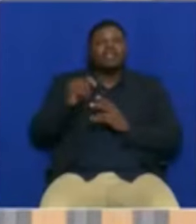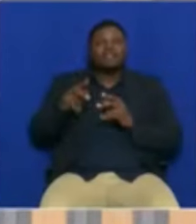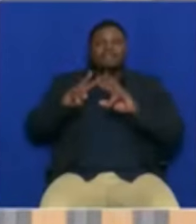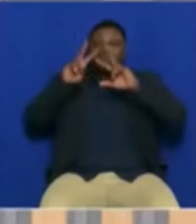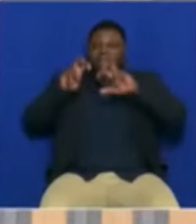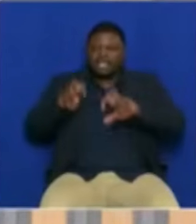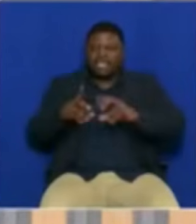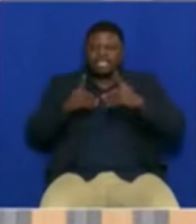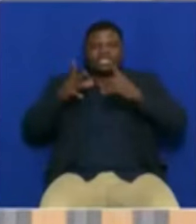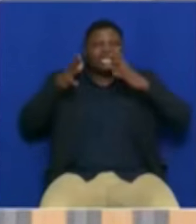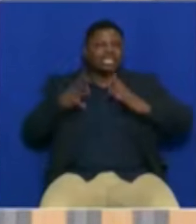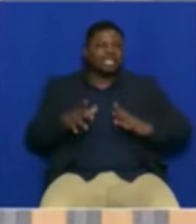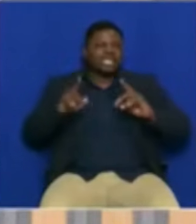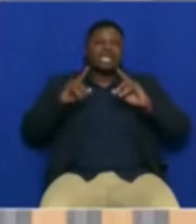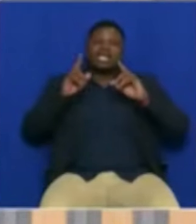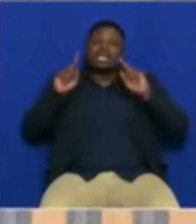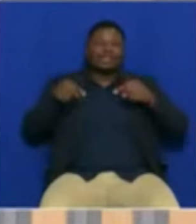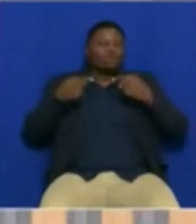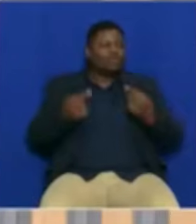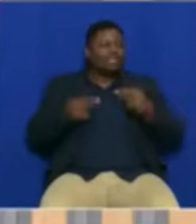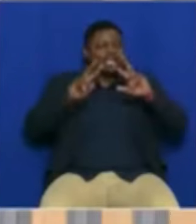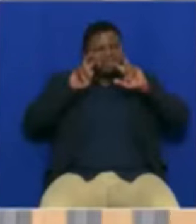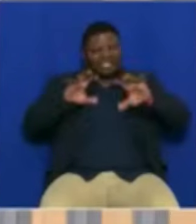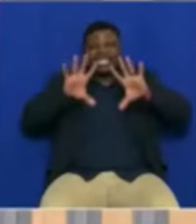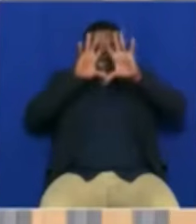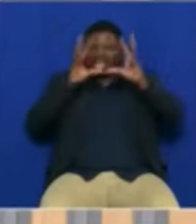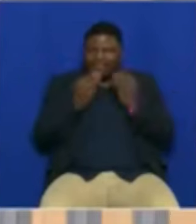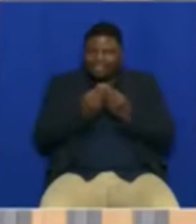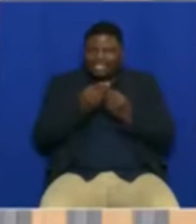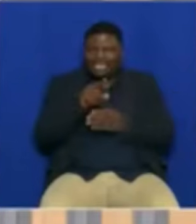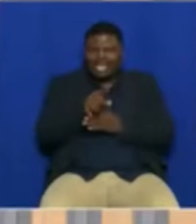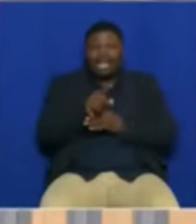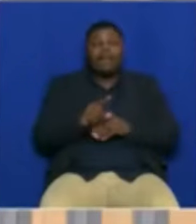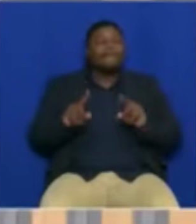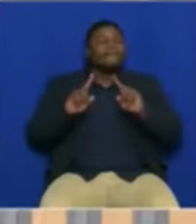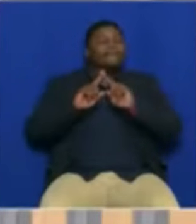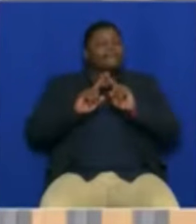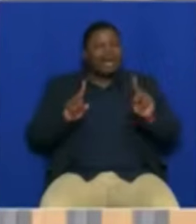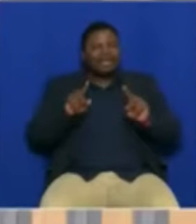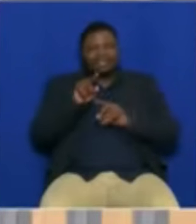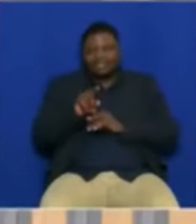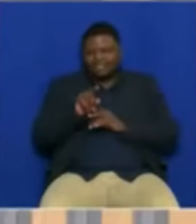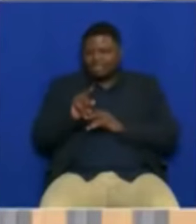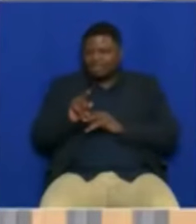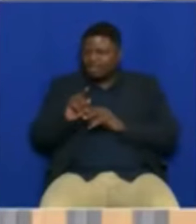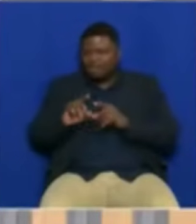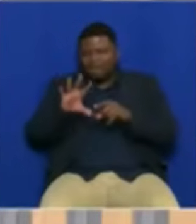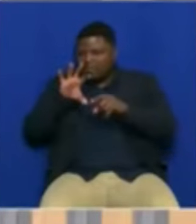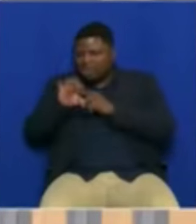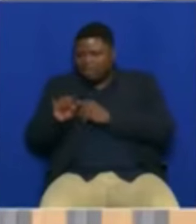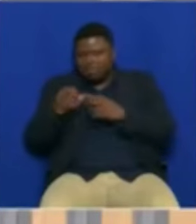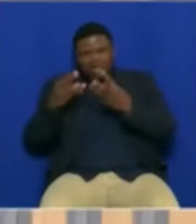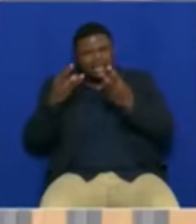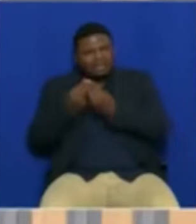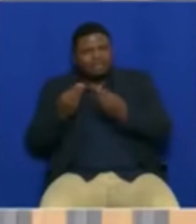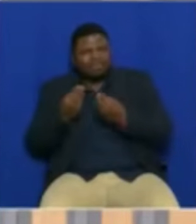saying even without authorization, you come across something and it's not even ancillary to, for example, what had been